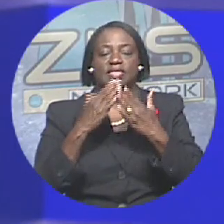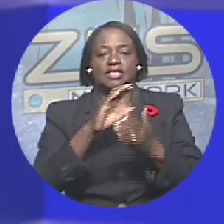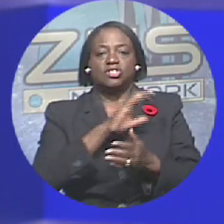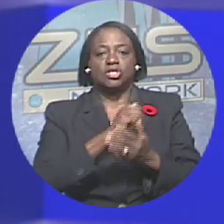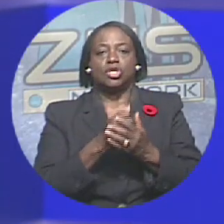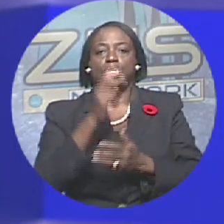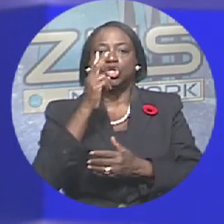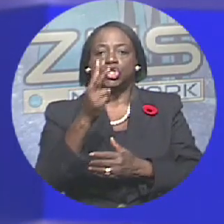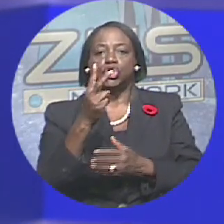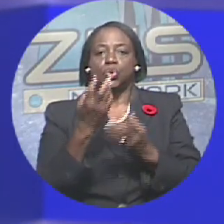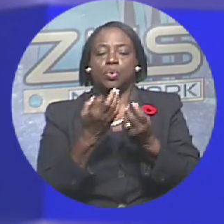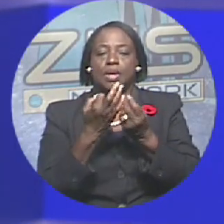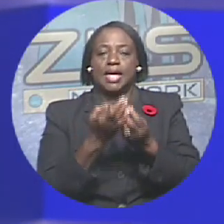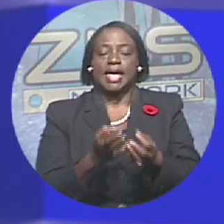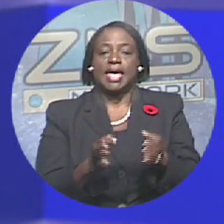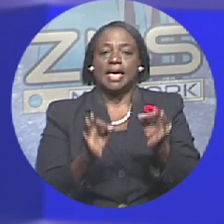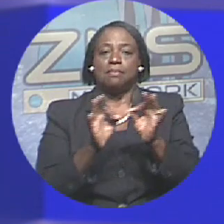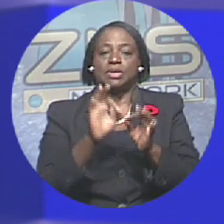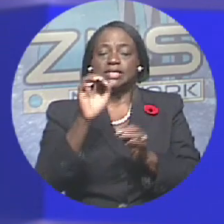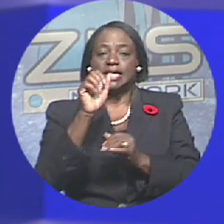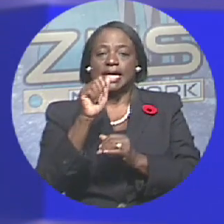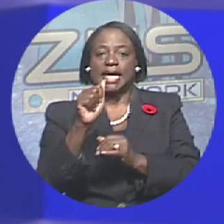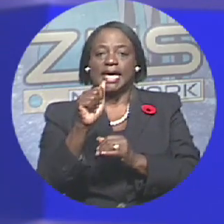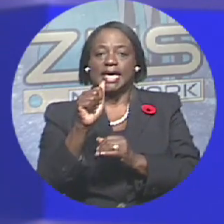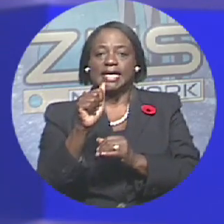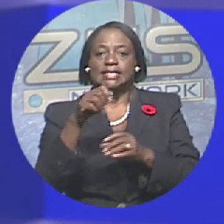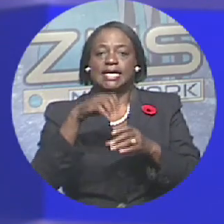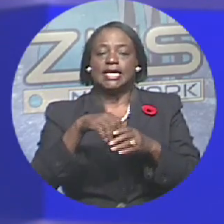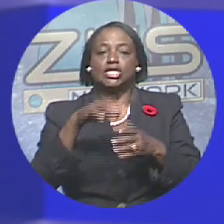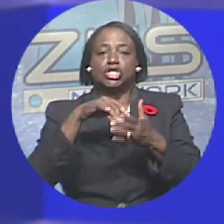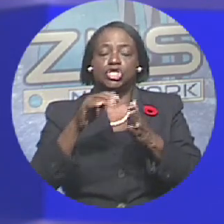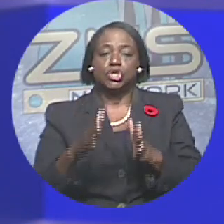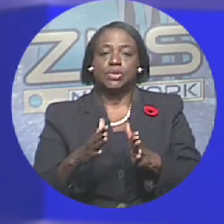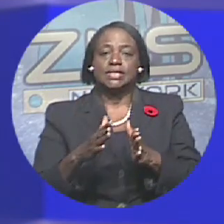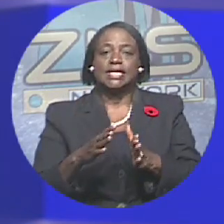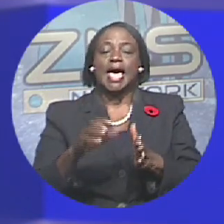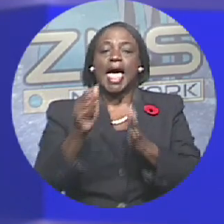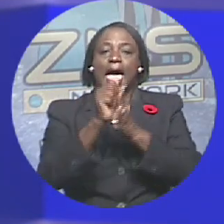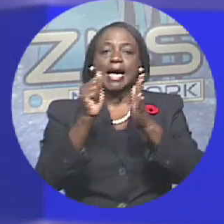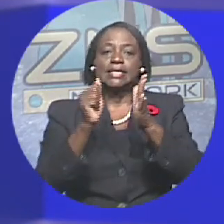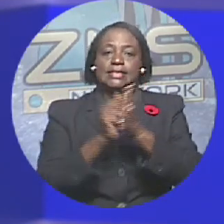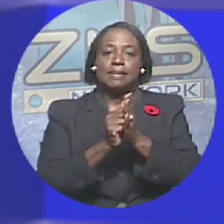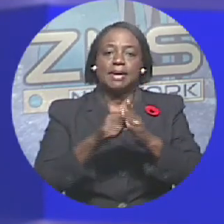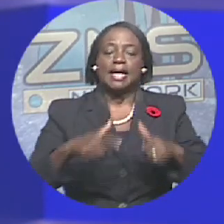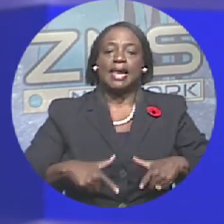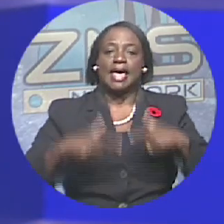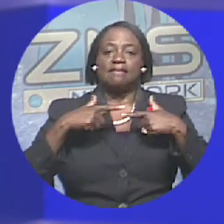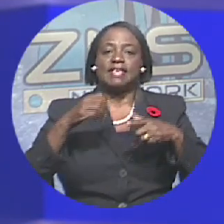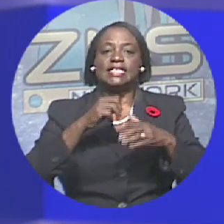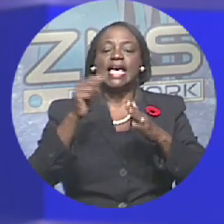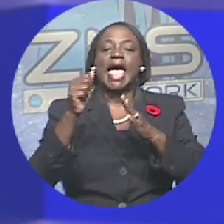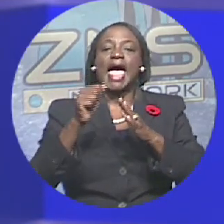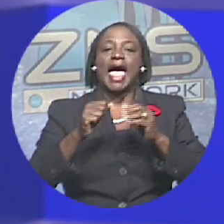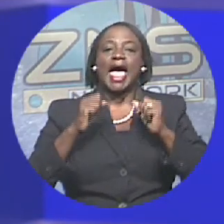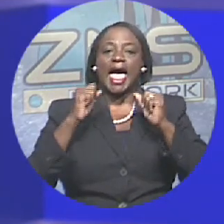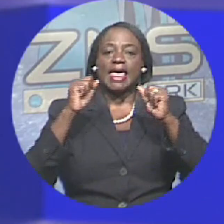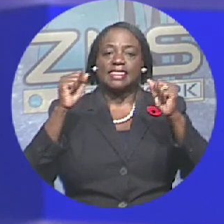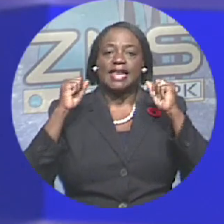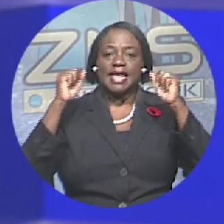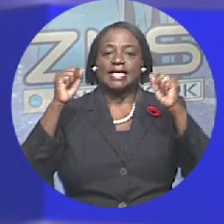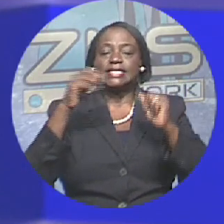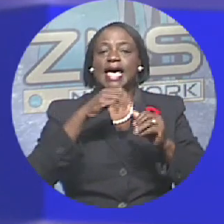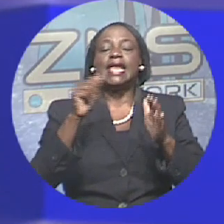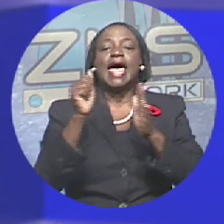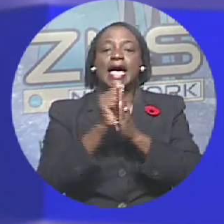two important A's in a student athlete's life are academics and athletics. With this in mind, head coach Kevin Johnson is making sure that his